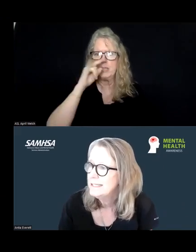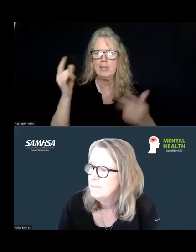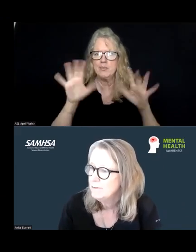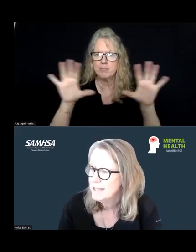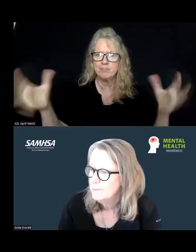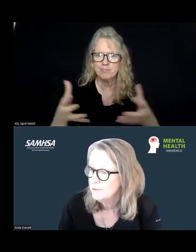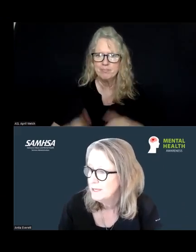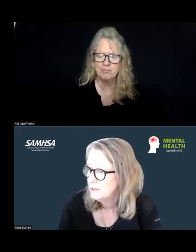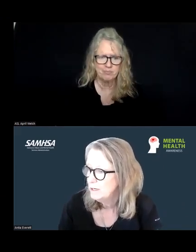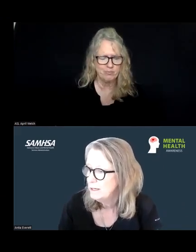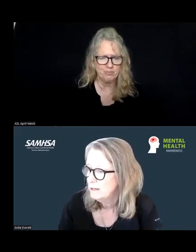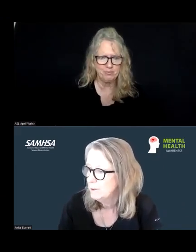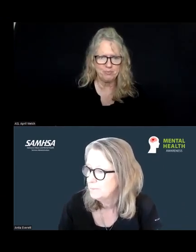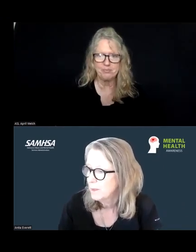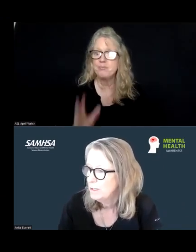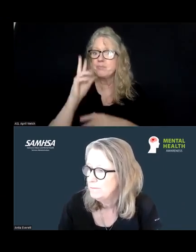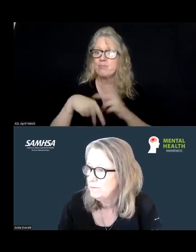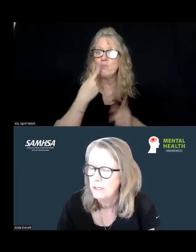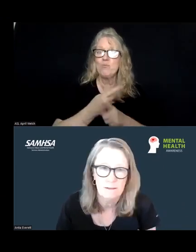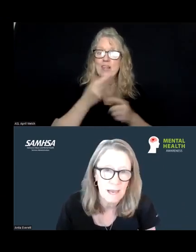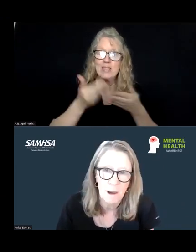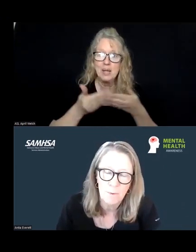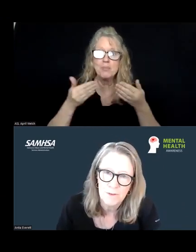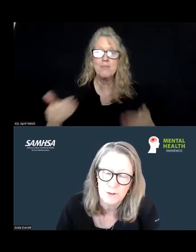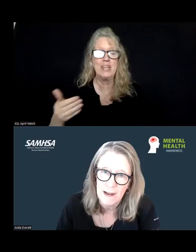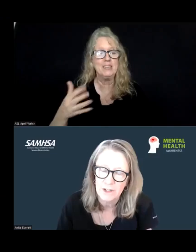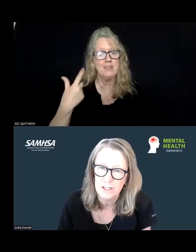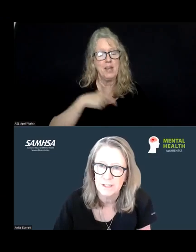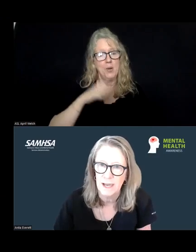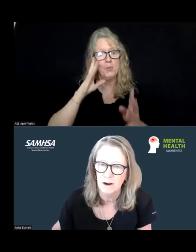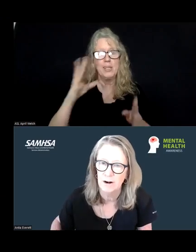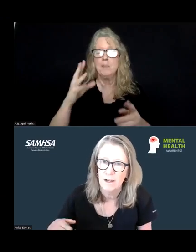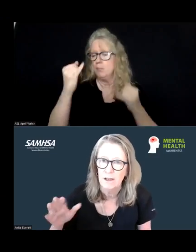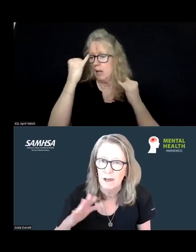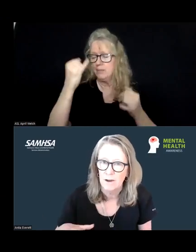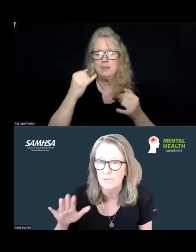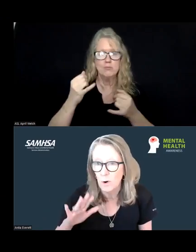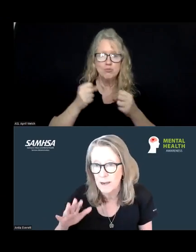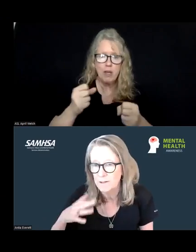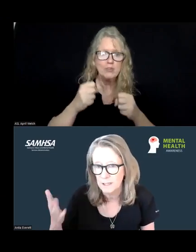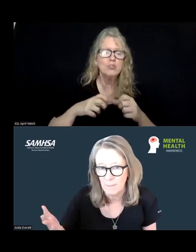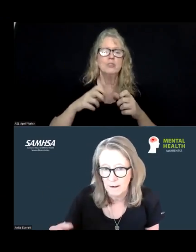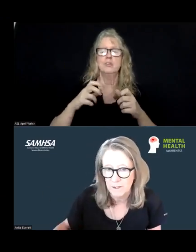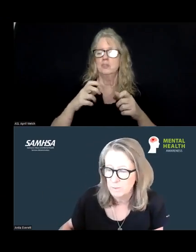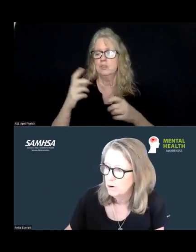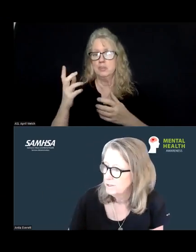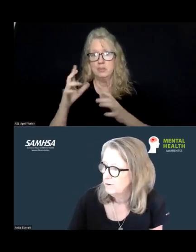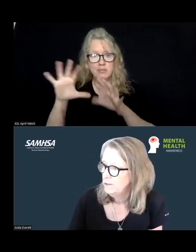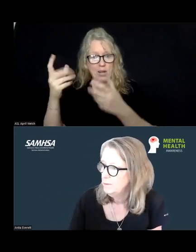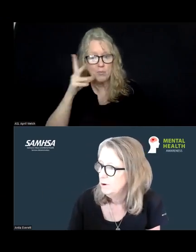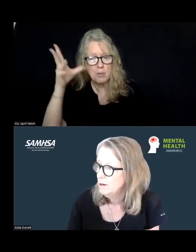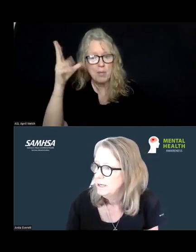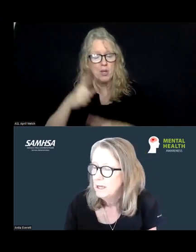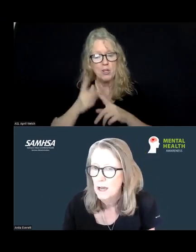to give an example of the types of things we came up with strategies that are for parents that come out of this report,